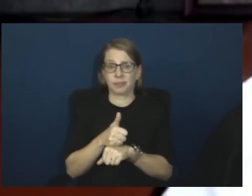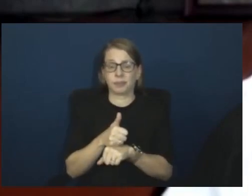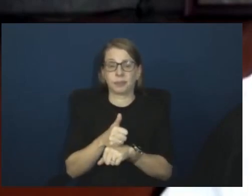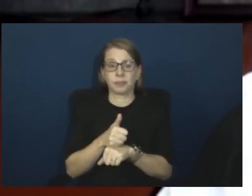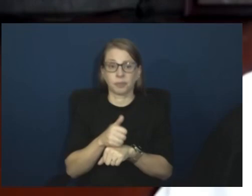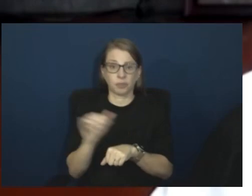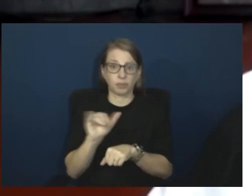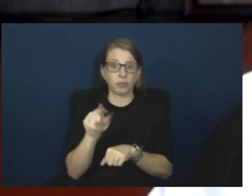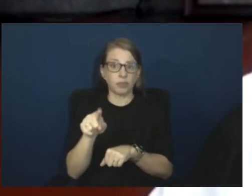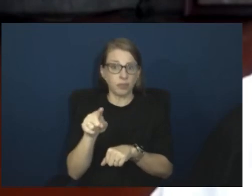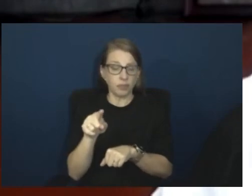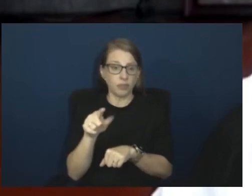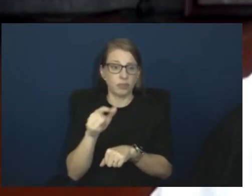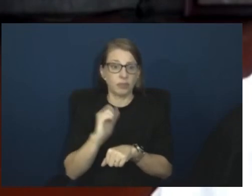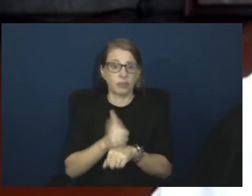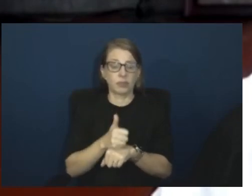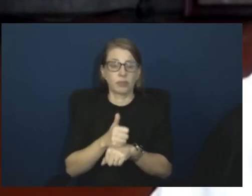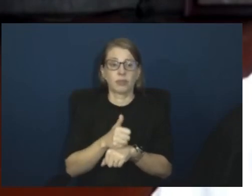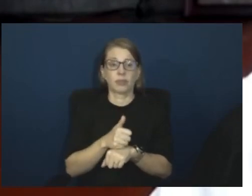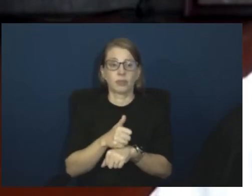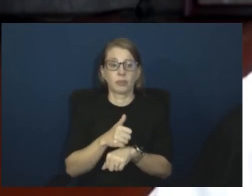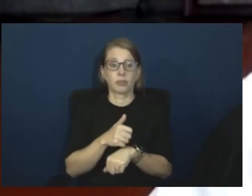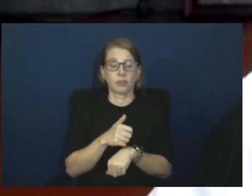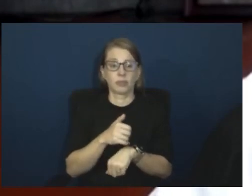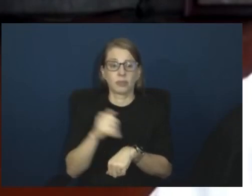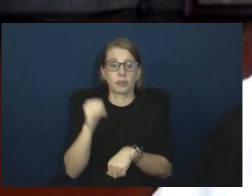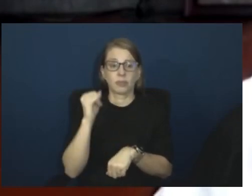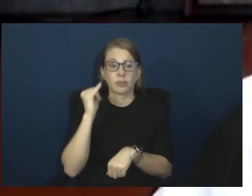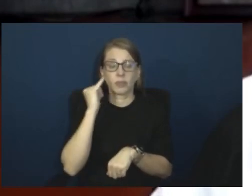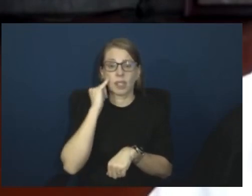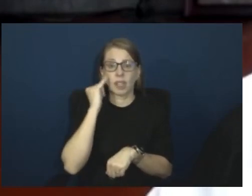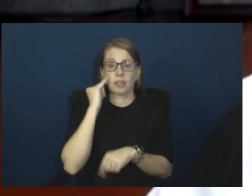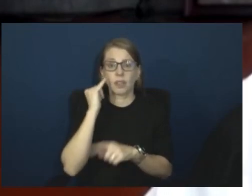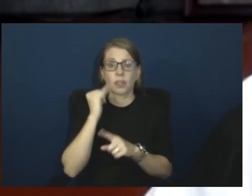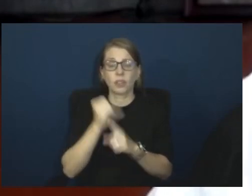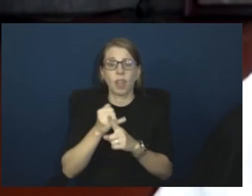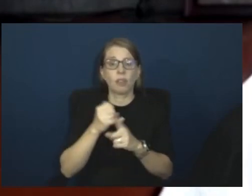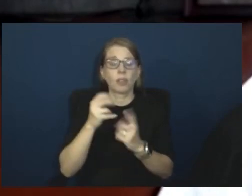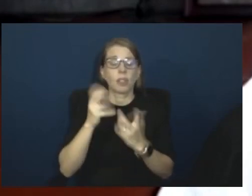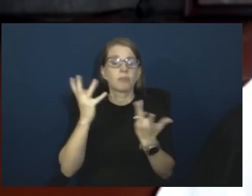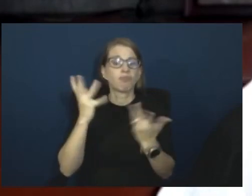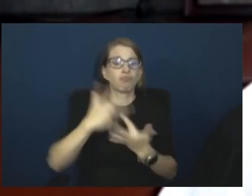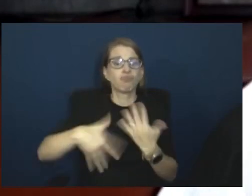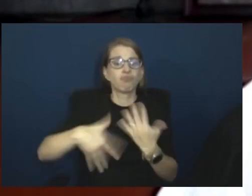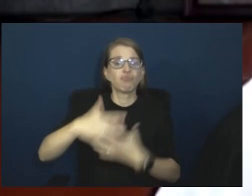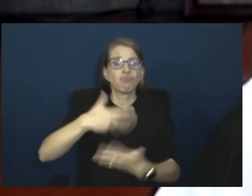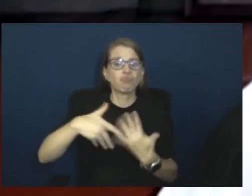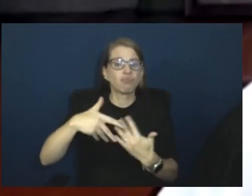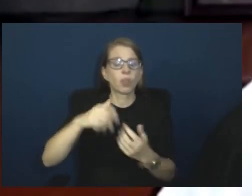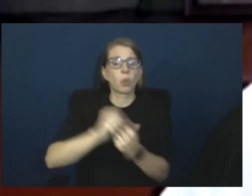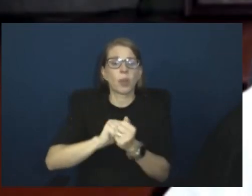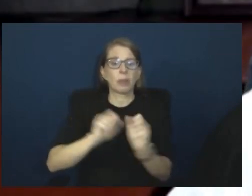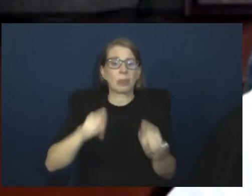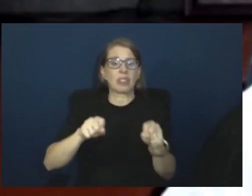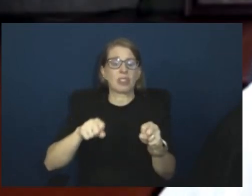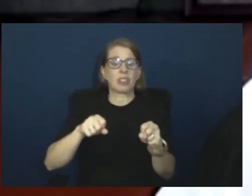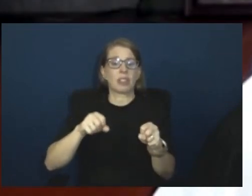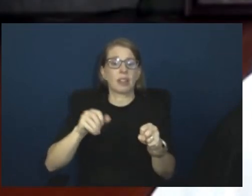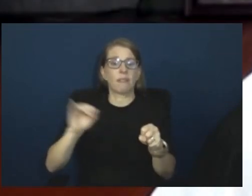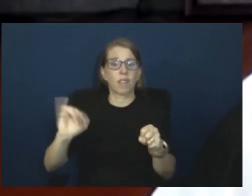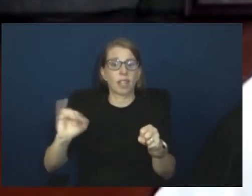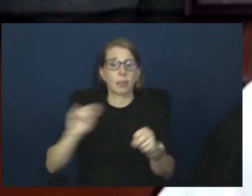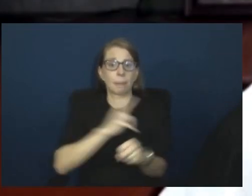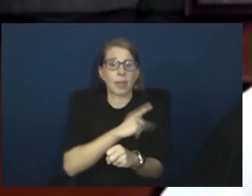have if you are naive and interacting with an infected, potentially infected patient or potentially